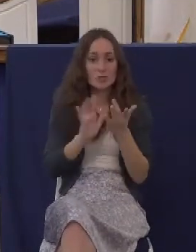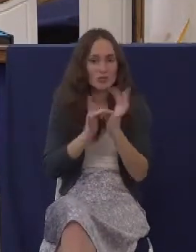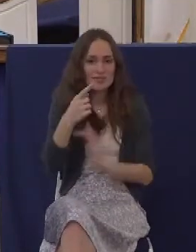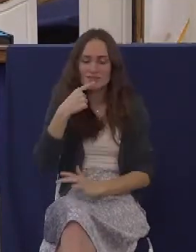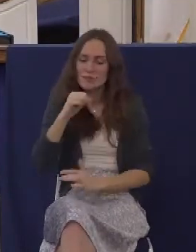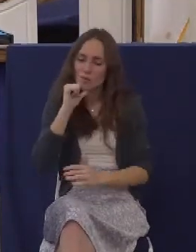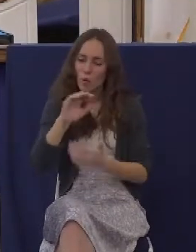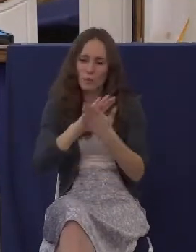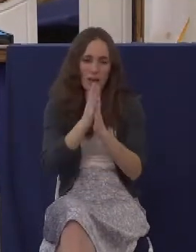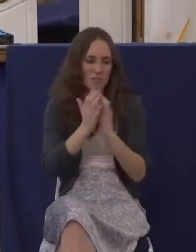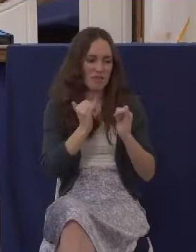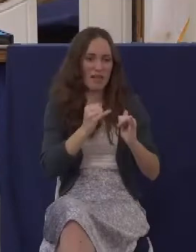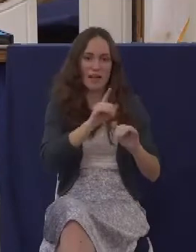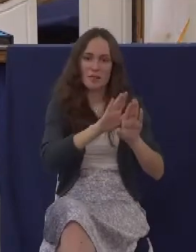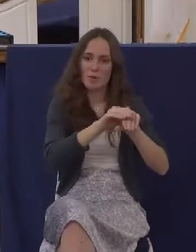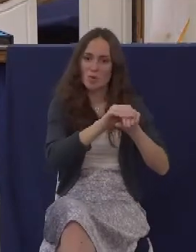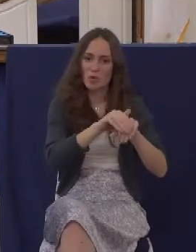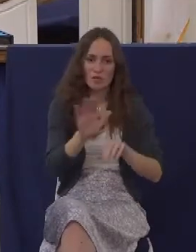that.